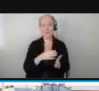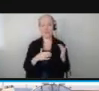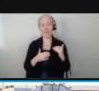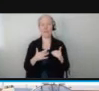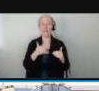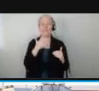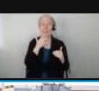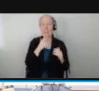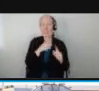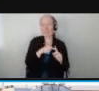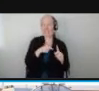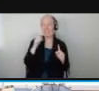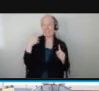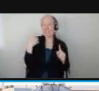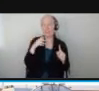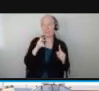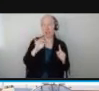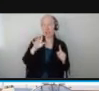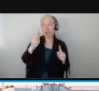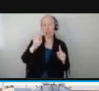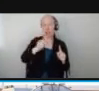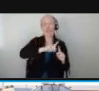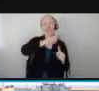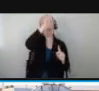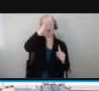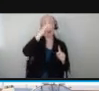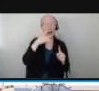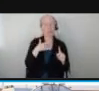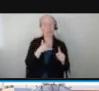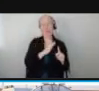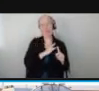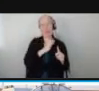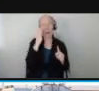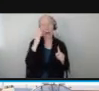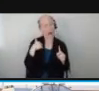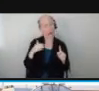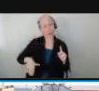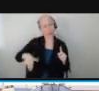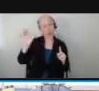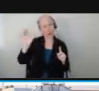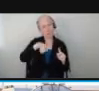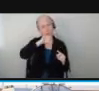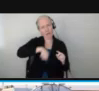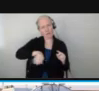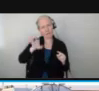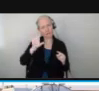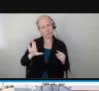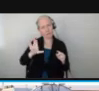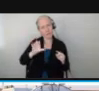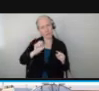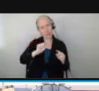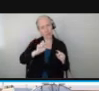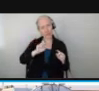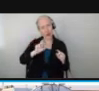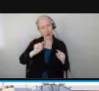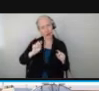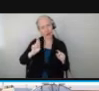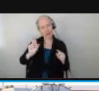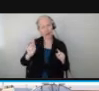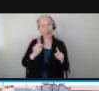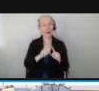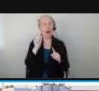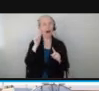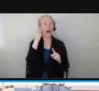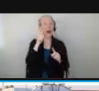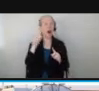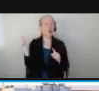flew. And that was symbolic, one, because I grew up watching Star Trek, but it was also significant because we had a participant who was